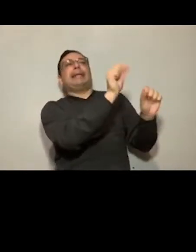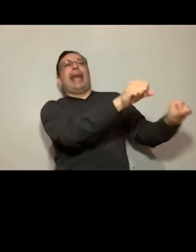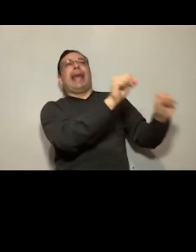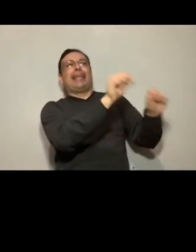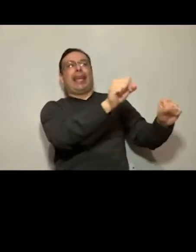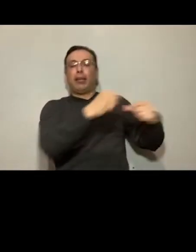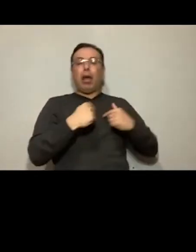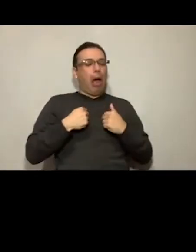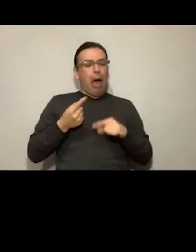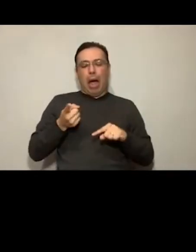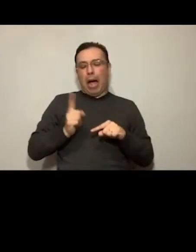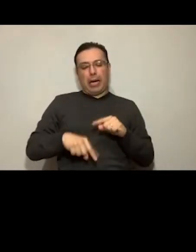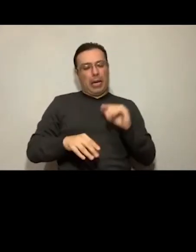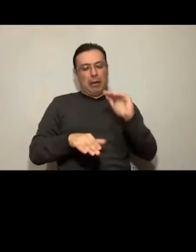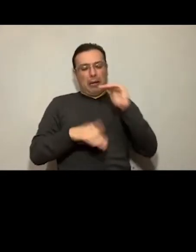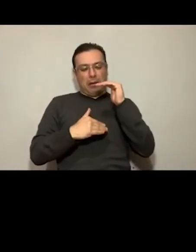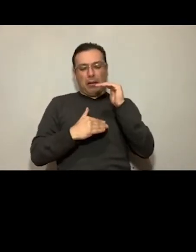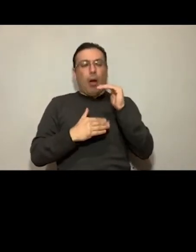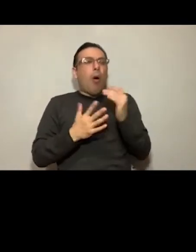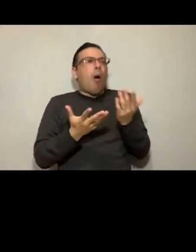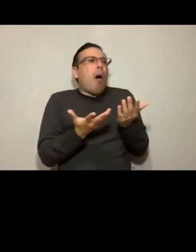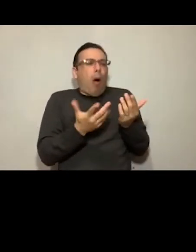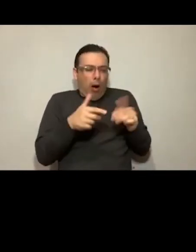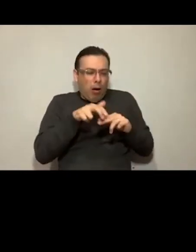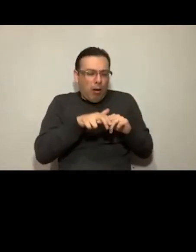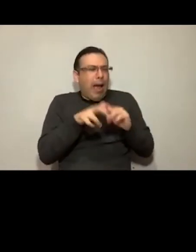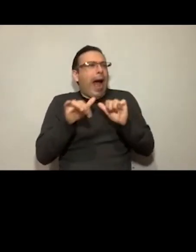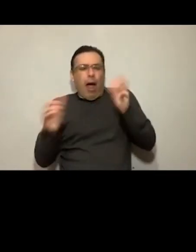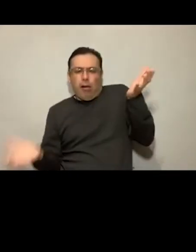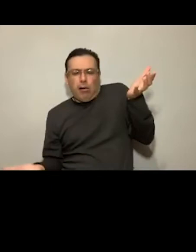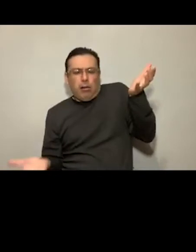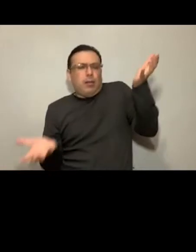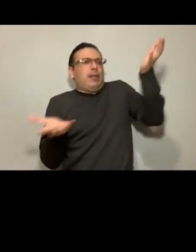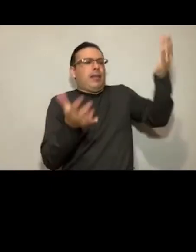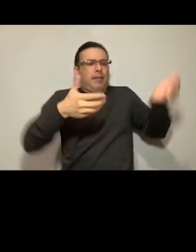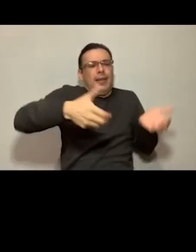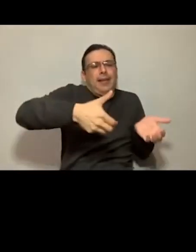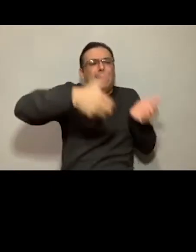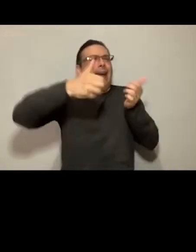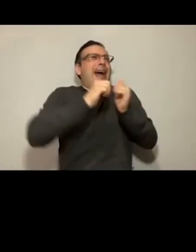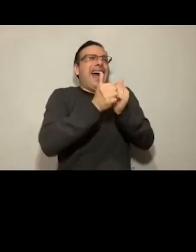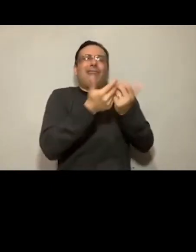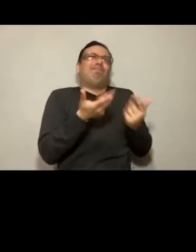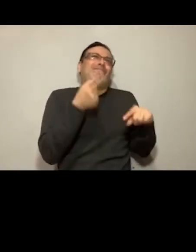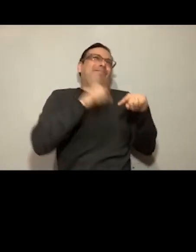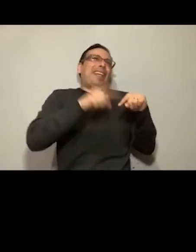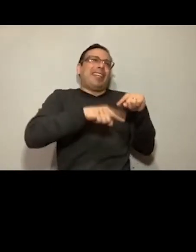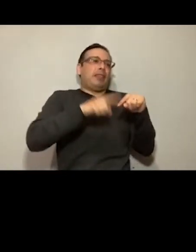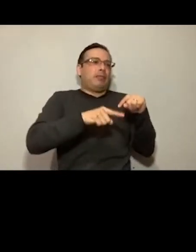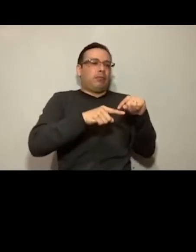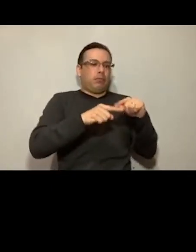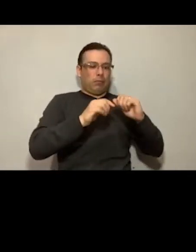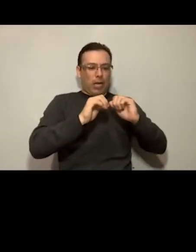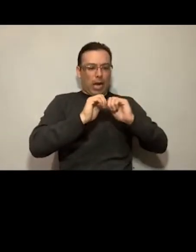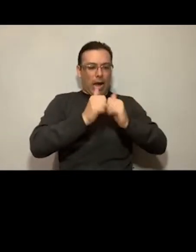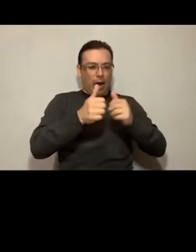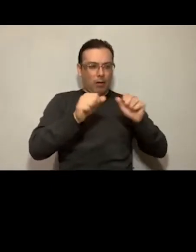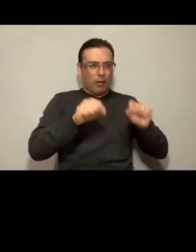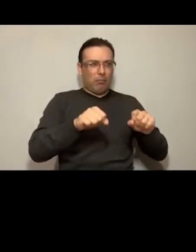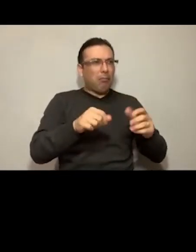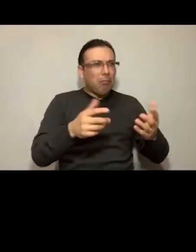for someone who walks, or how would you be able to lift? All these questions about how can you do something. The thing is, we do